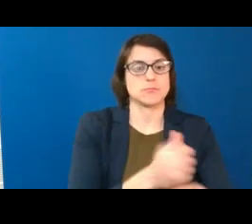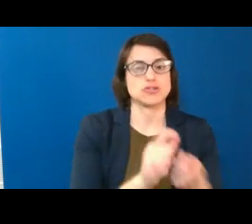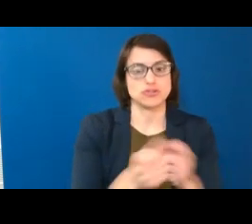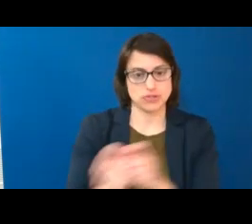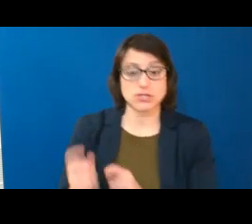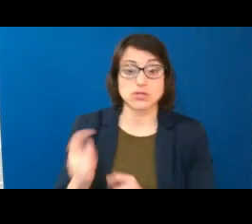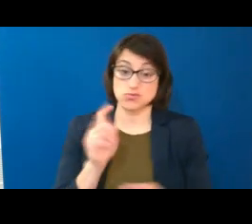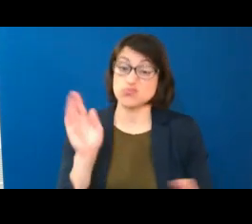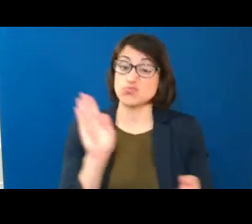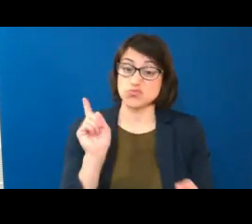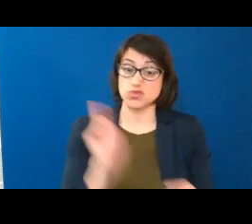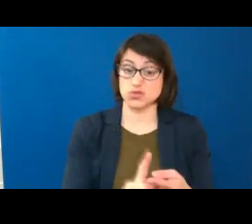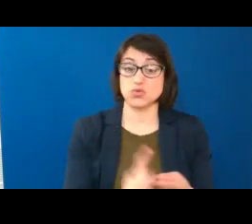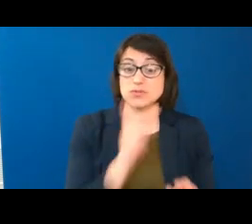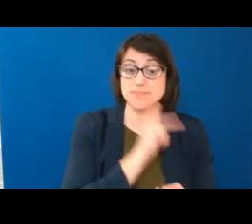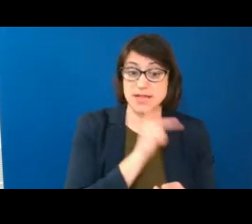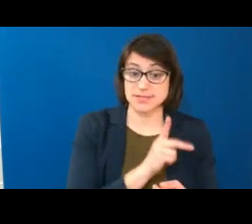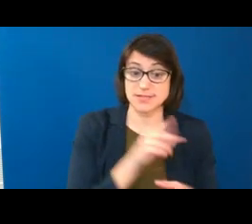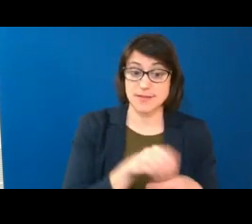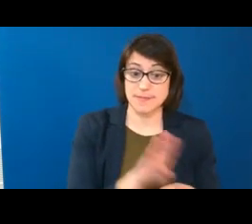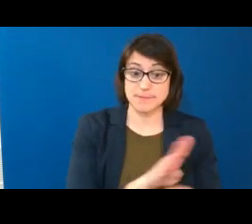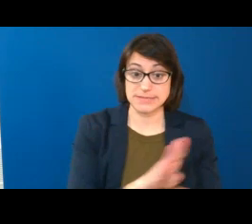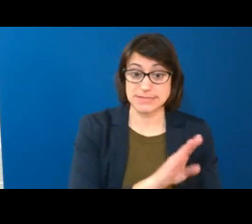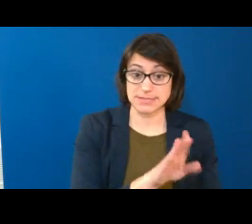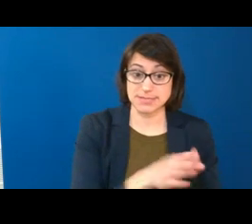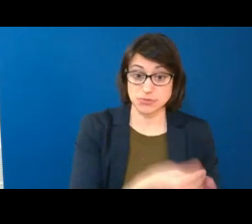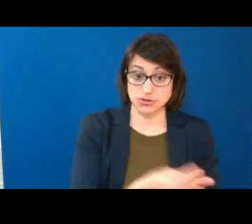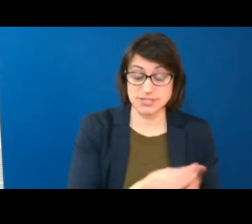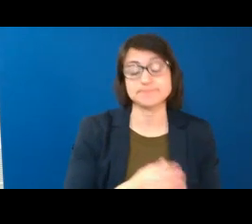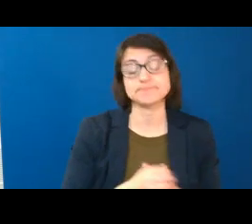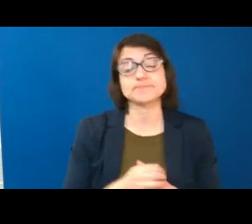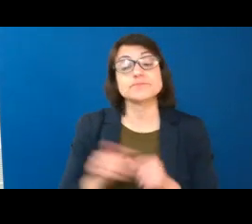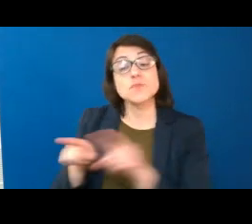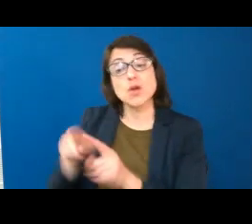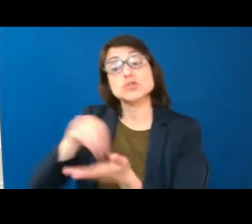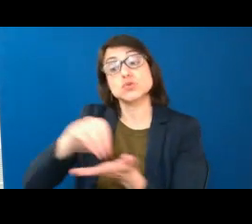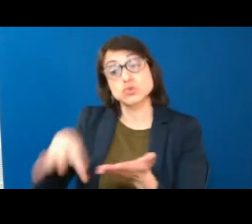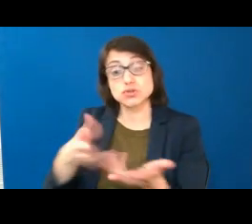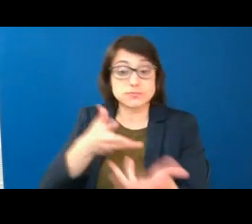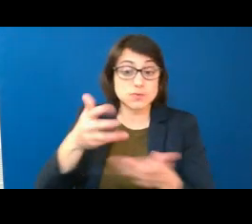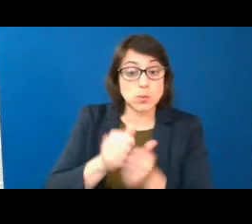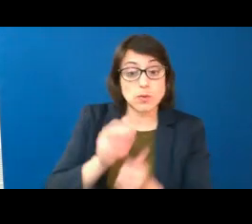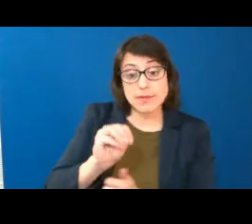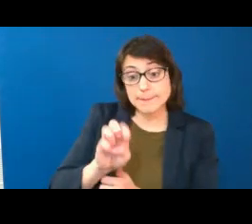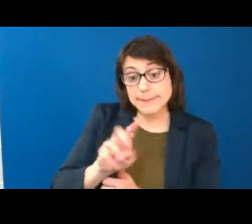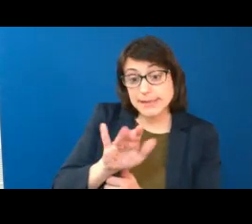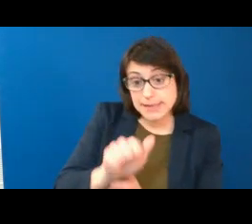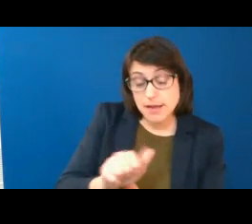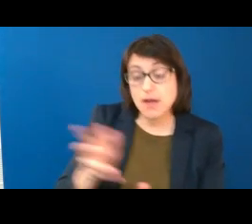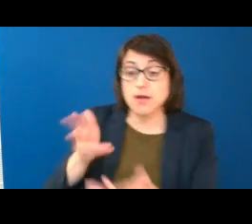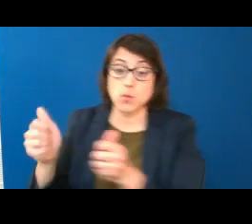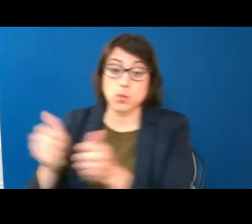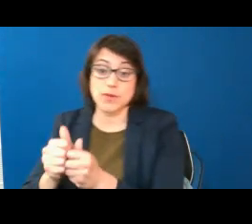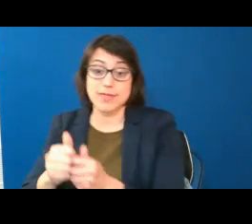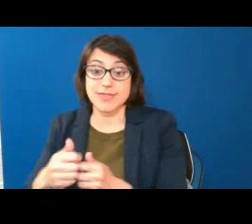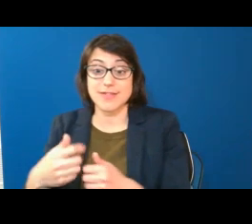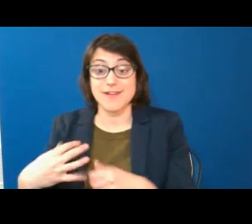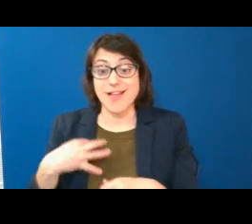In addition, our students talked to media, they engaged with elected officials. You can see some photos here of our